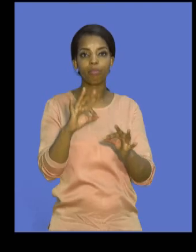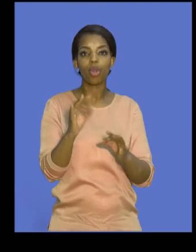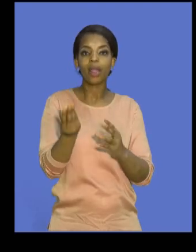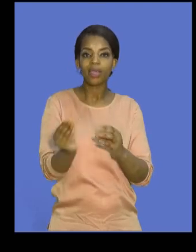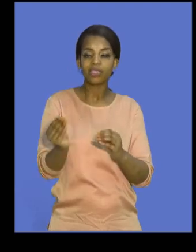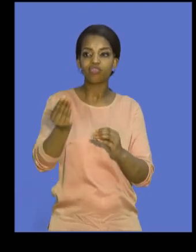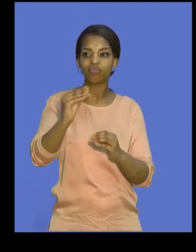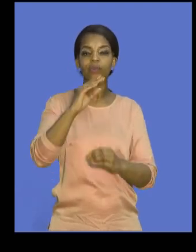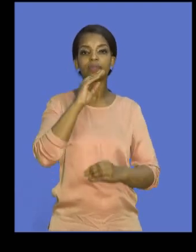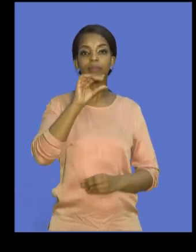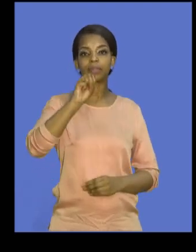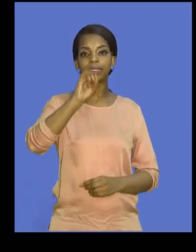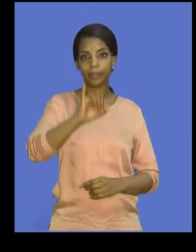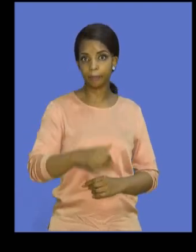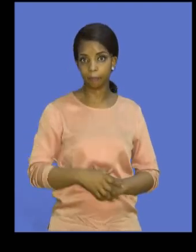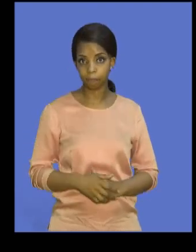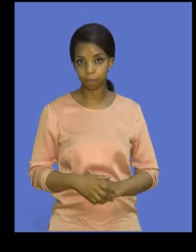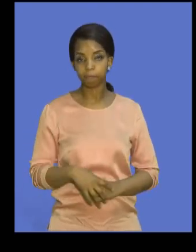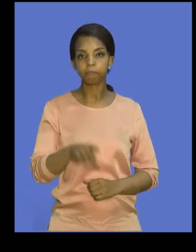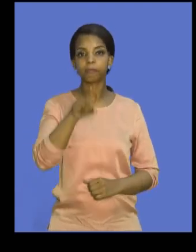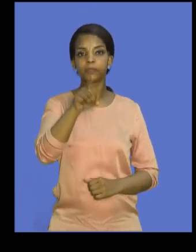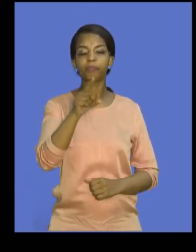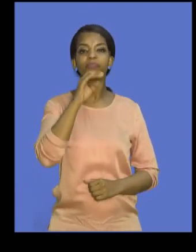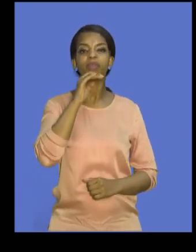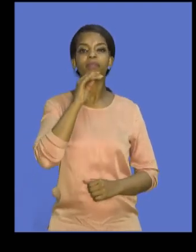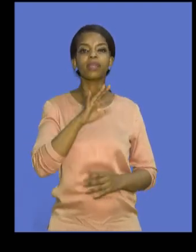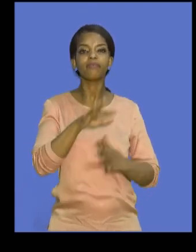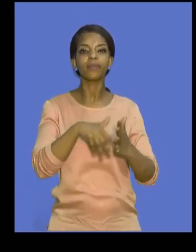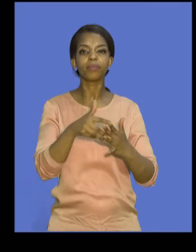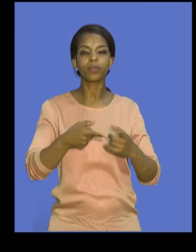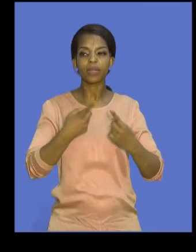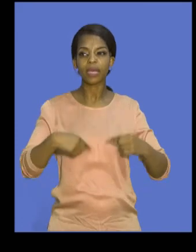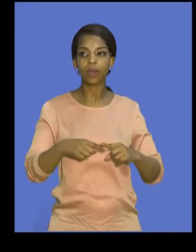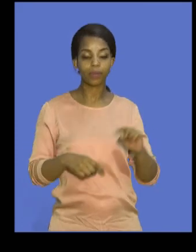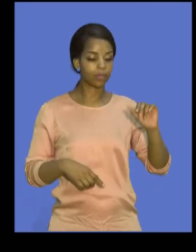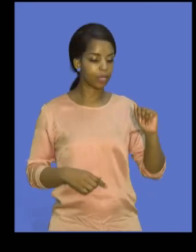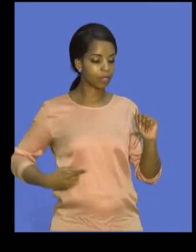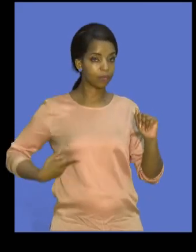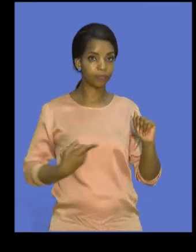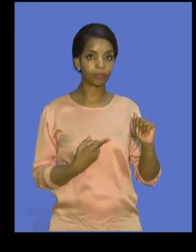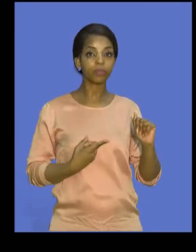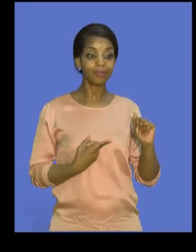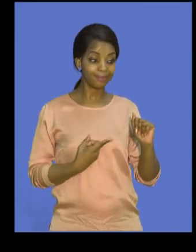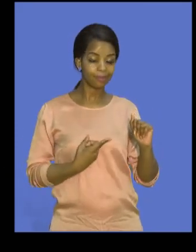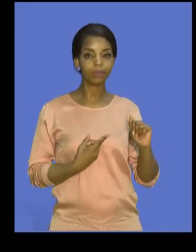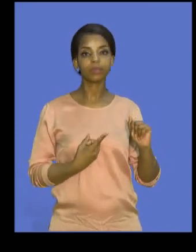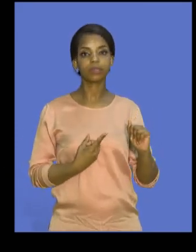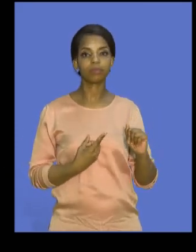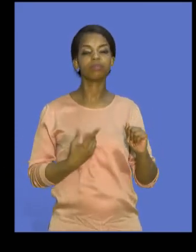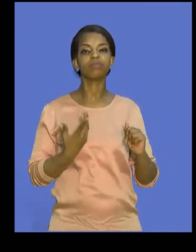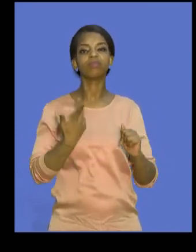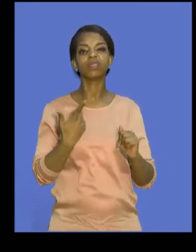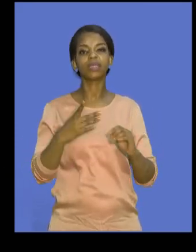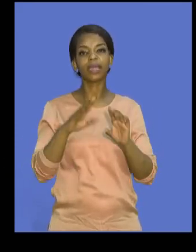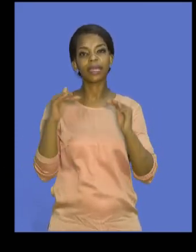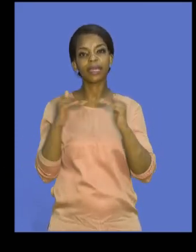A, which represents our accumulated amount, and this will be equals to P, which is